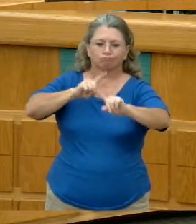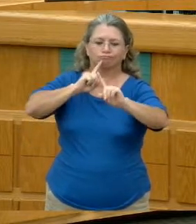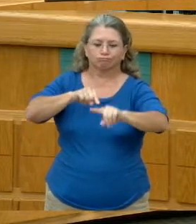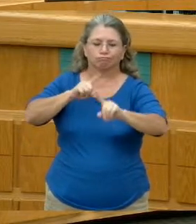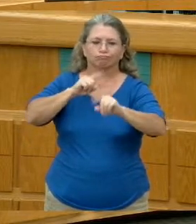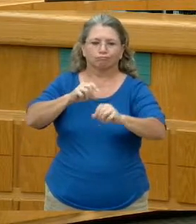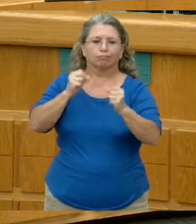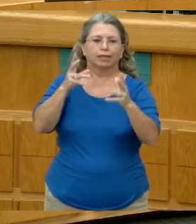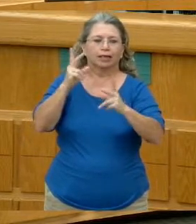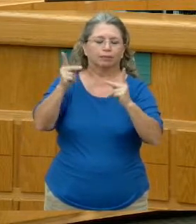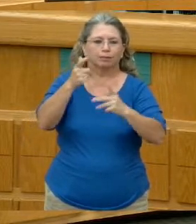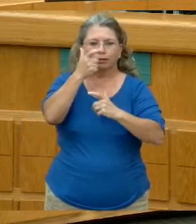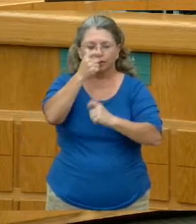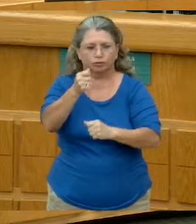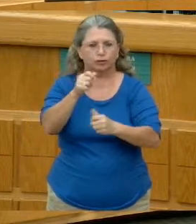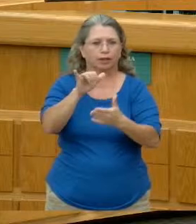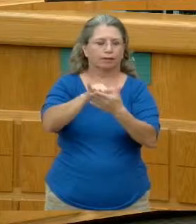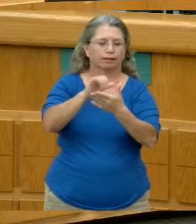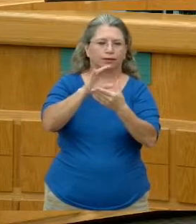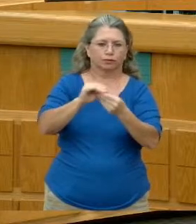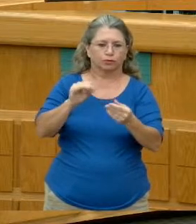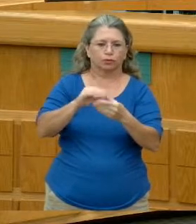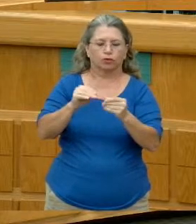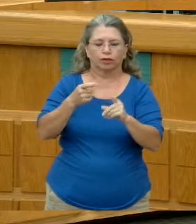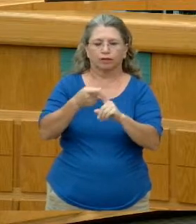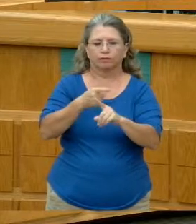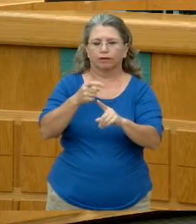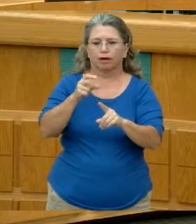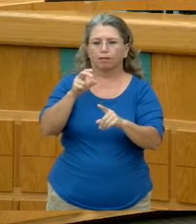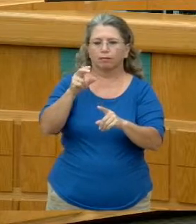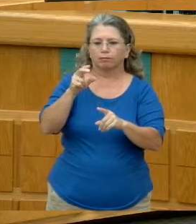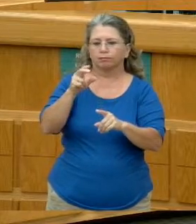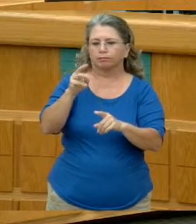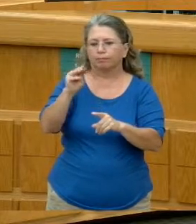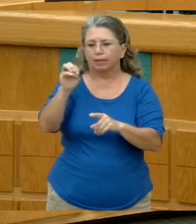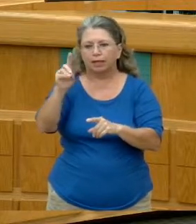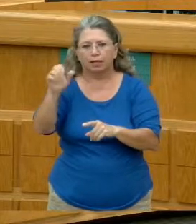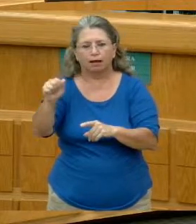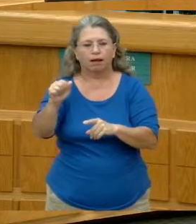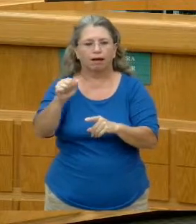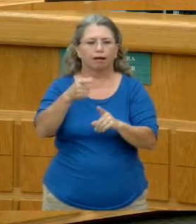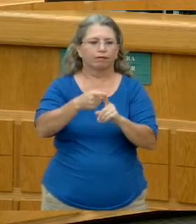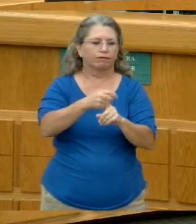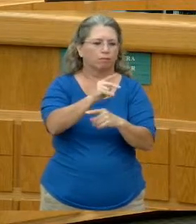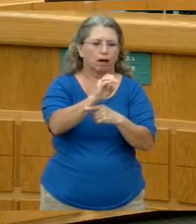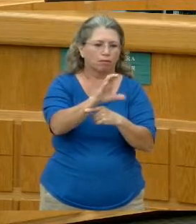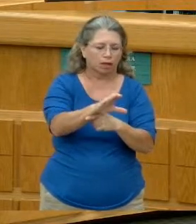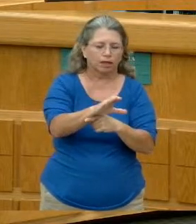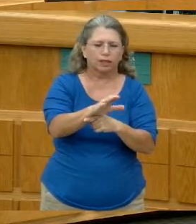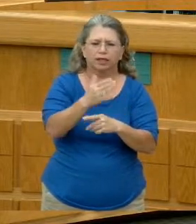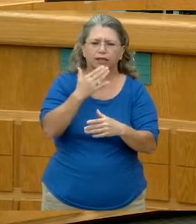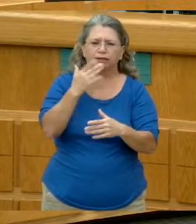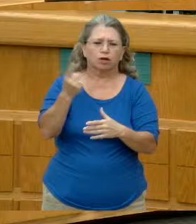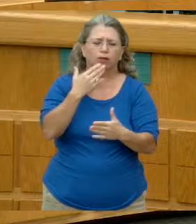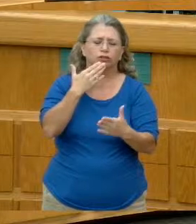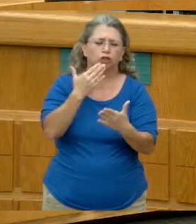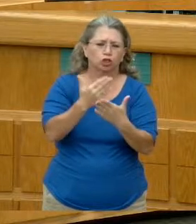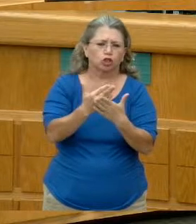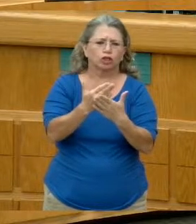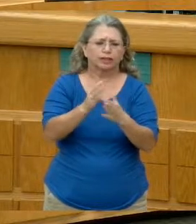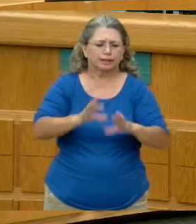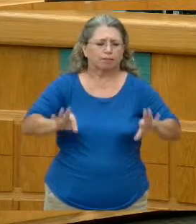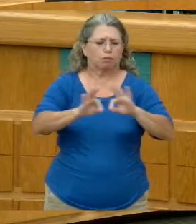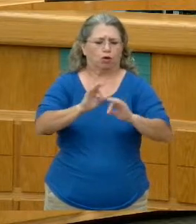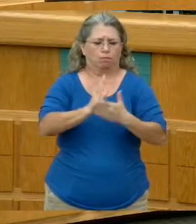the public and the media in Nueces County, and it's very good to get information out. It's a very important part of